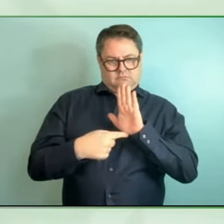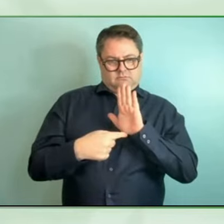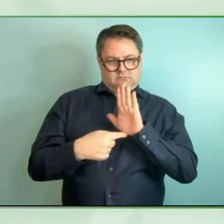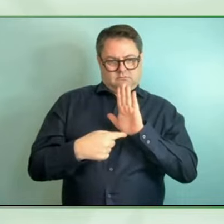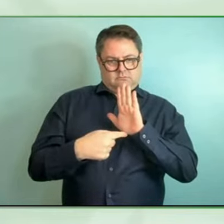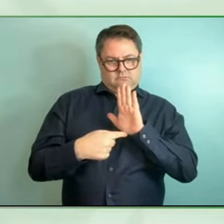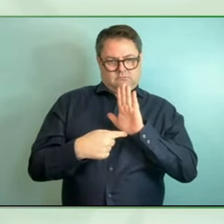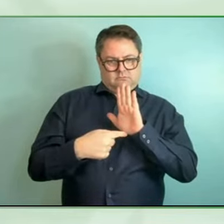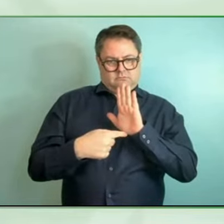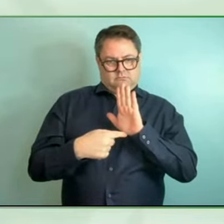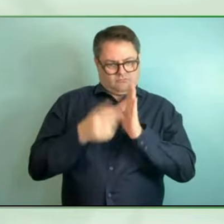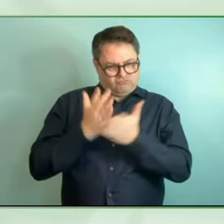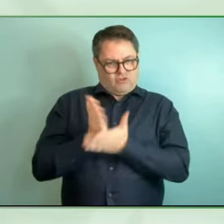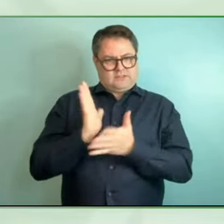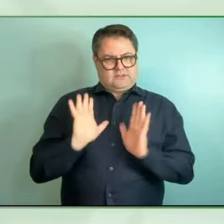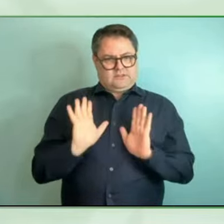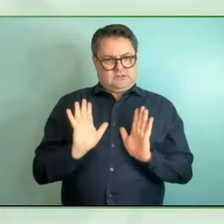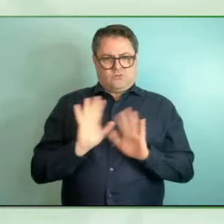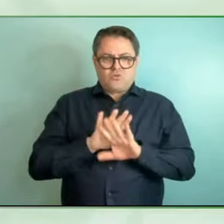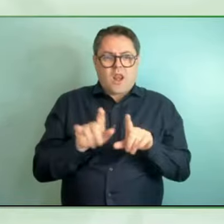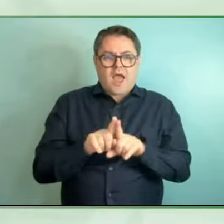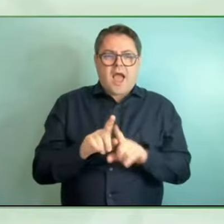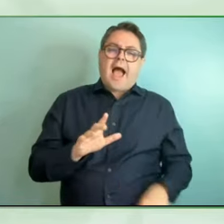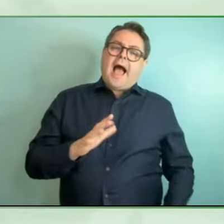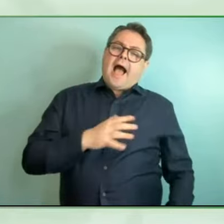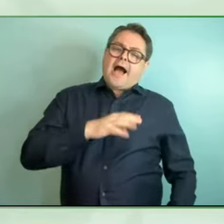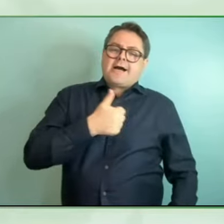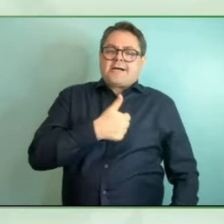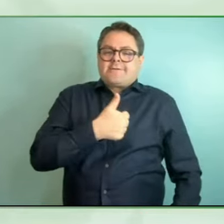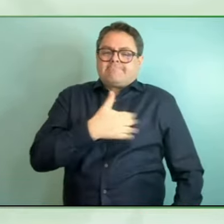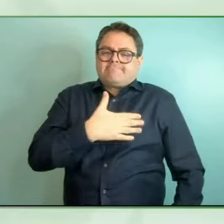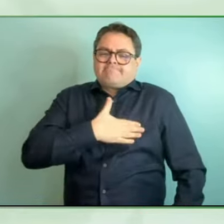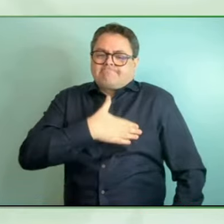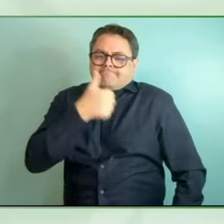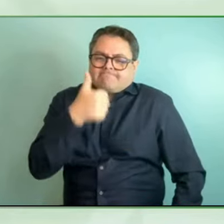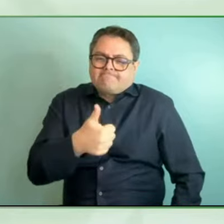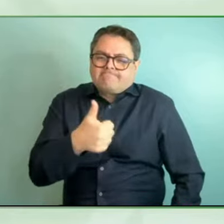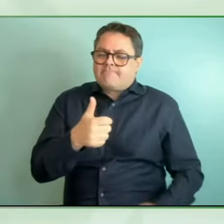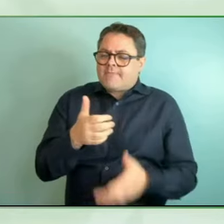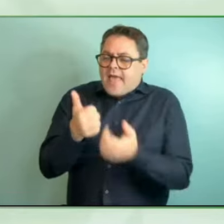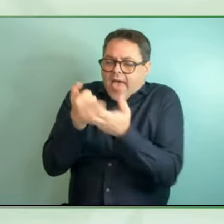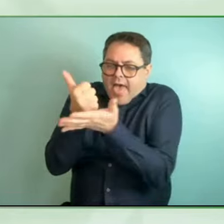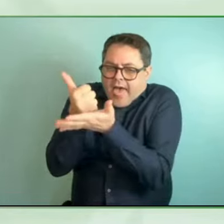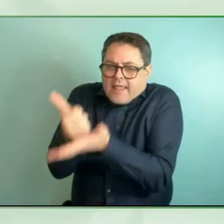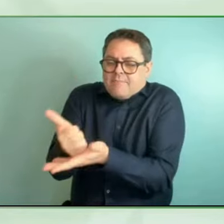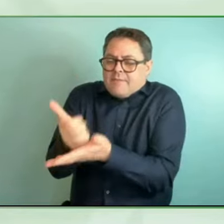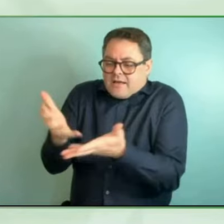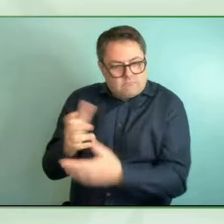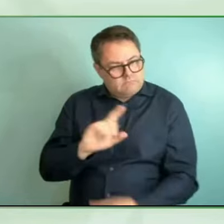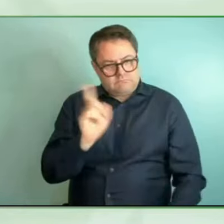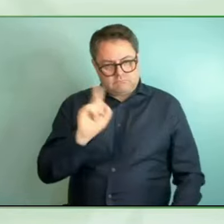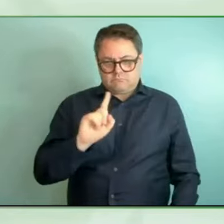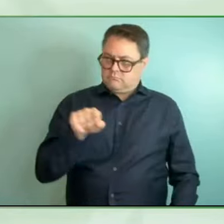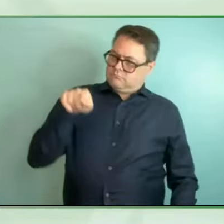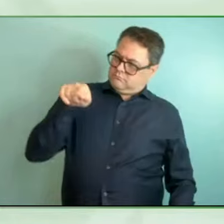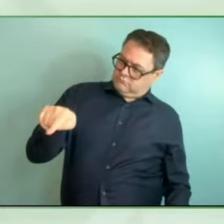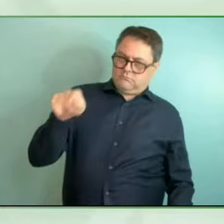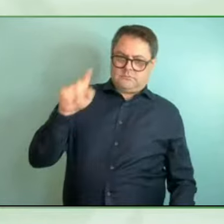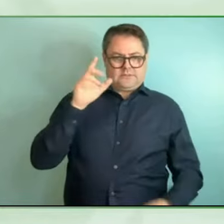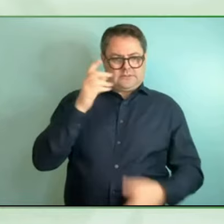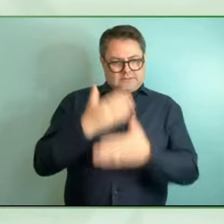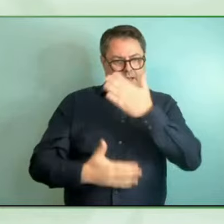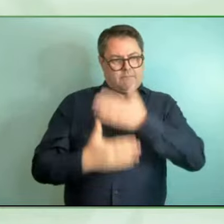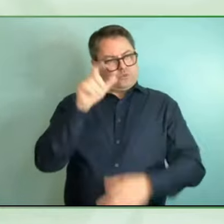right. It's not sure. Yeah. So this is something that the academic staff have